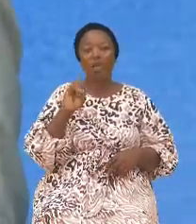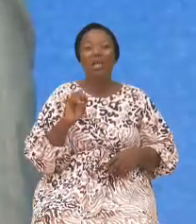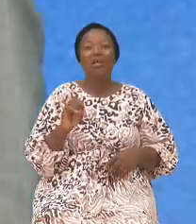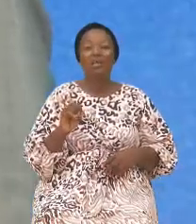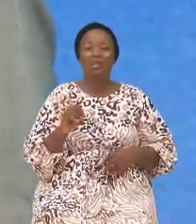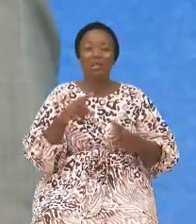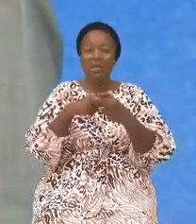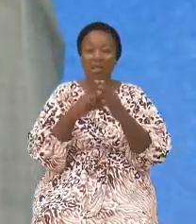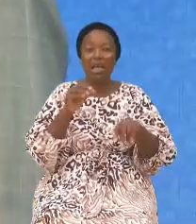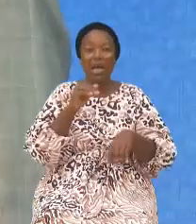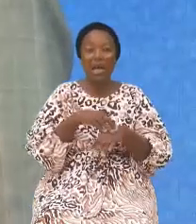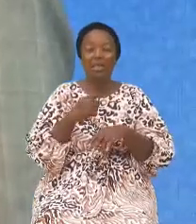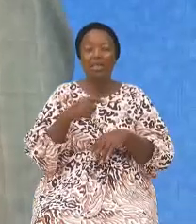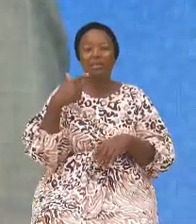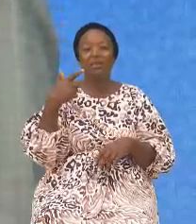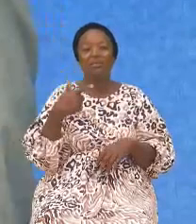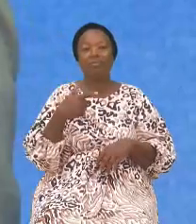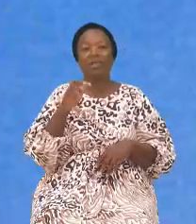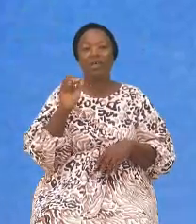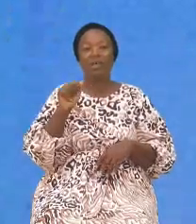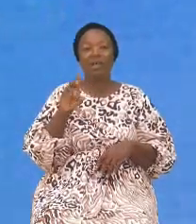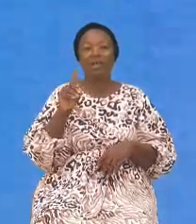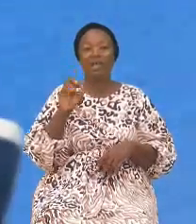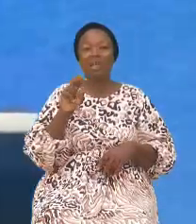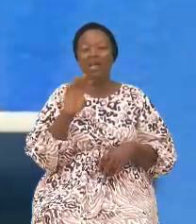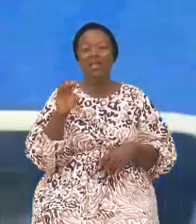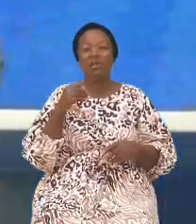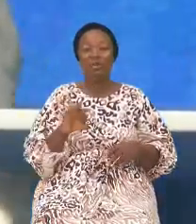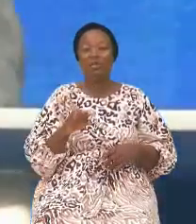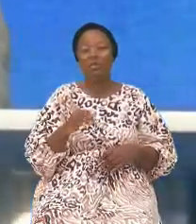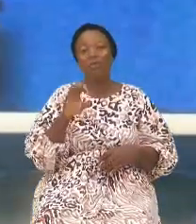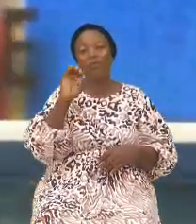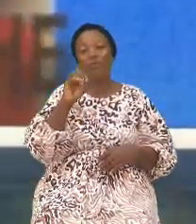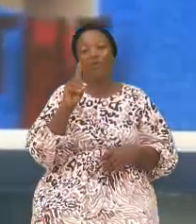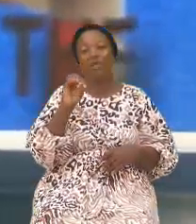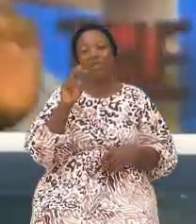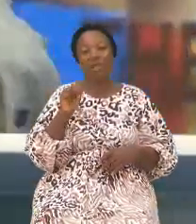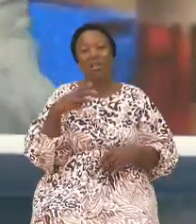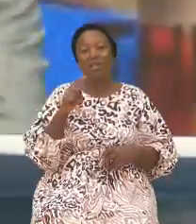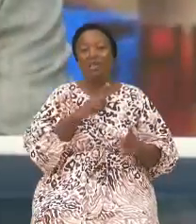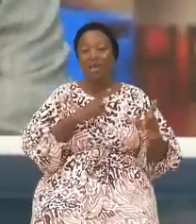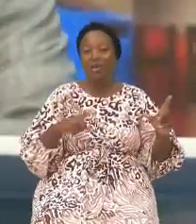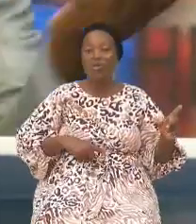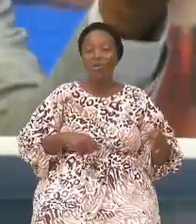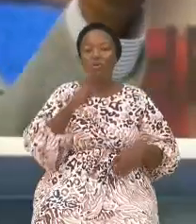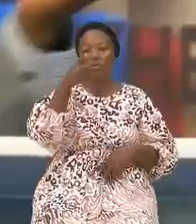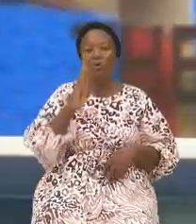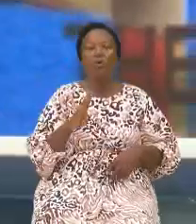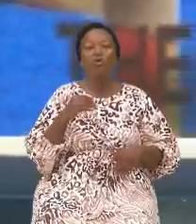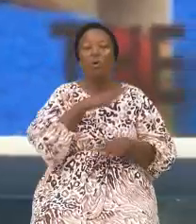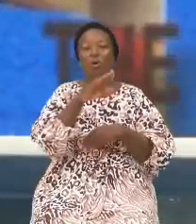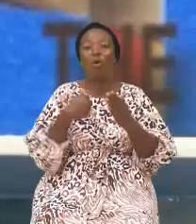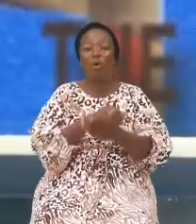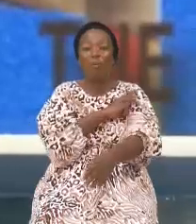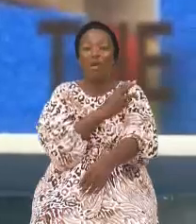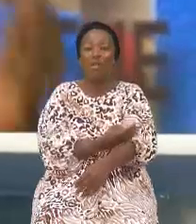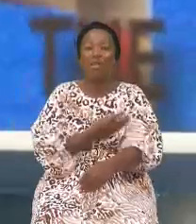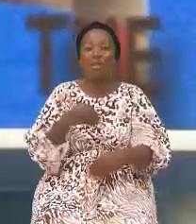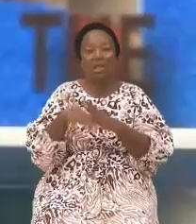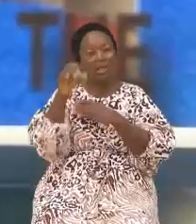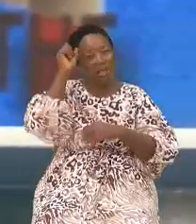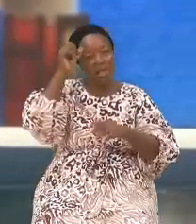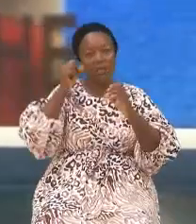The curse started at the Garden of Eden. The Lord God Almighty, in